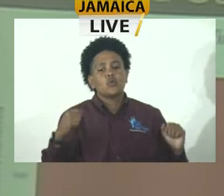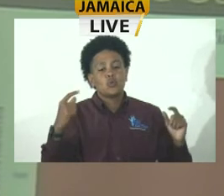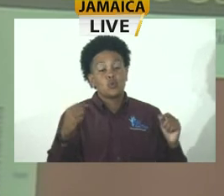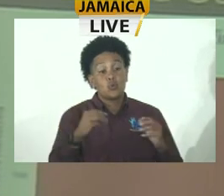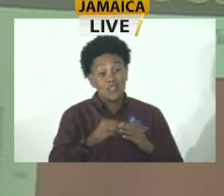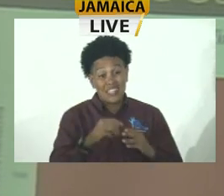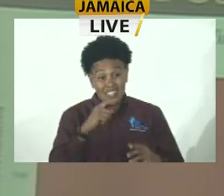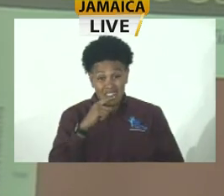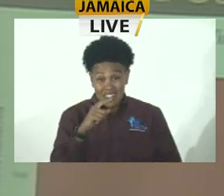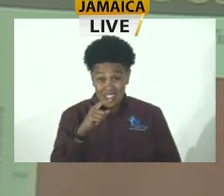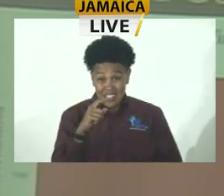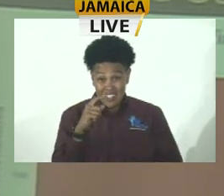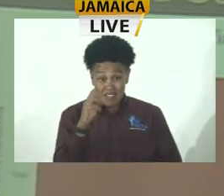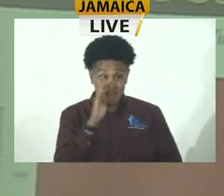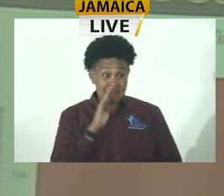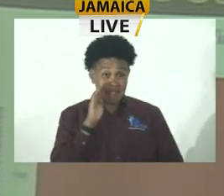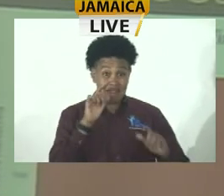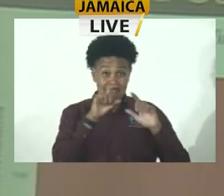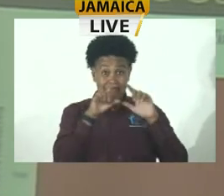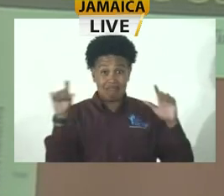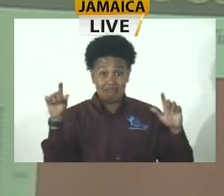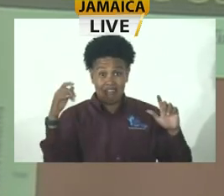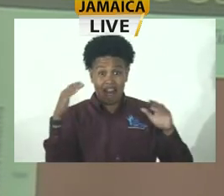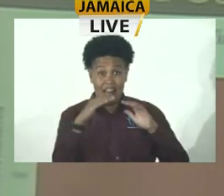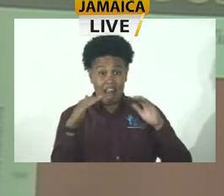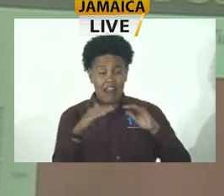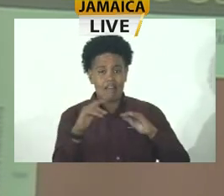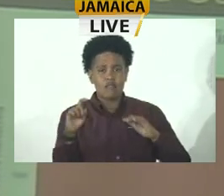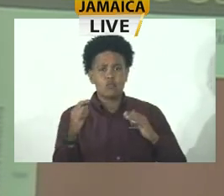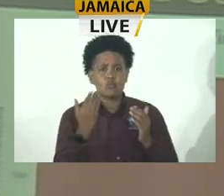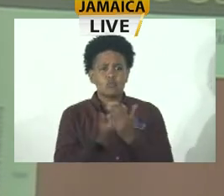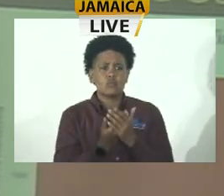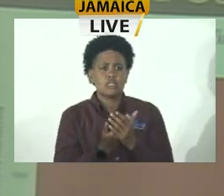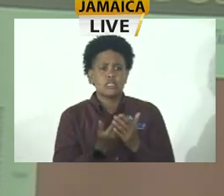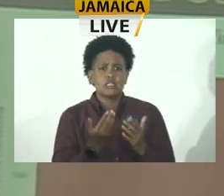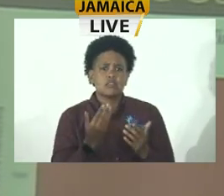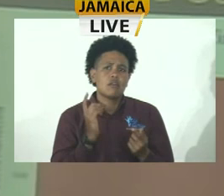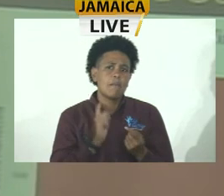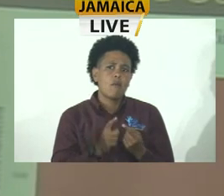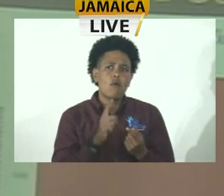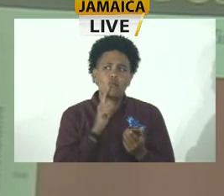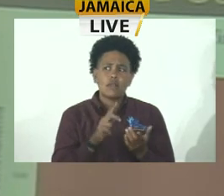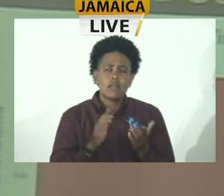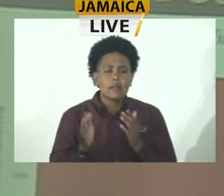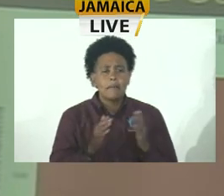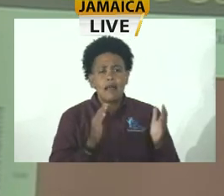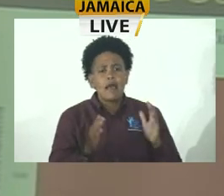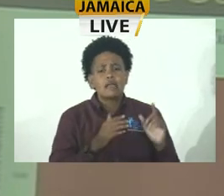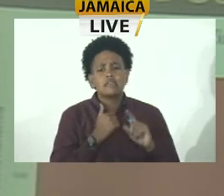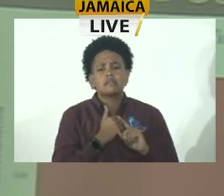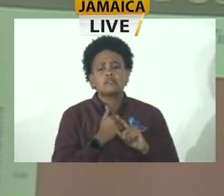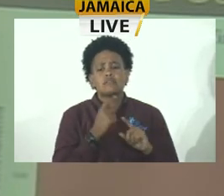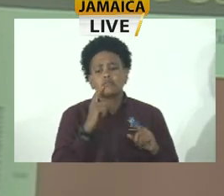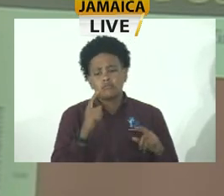level you should be at that point planning to